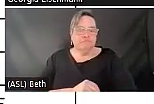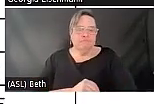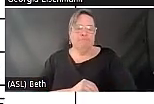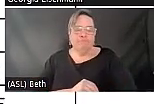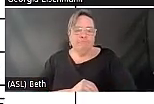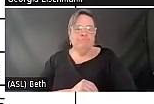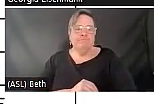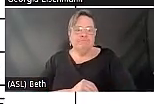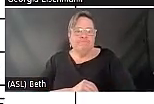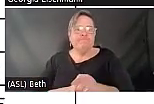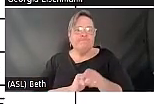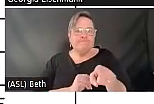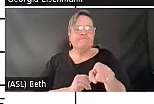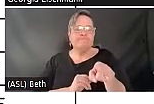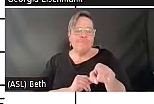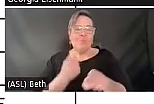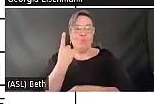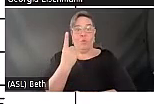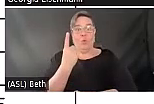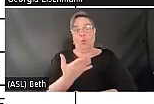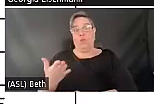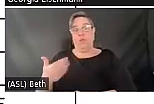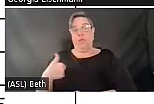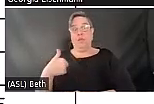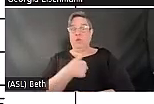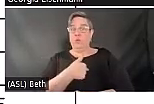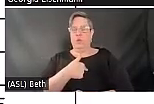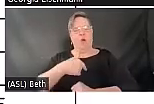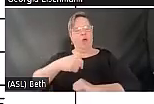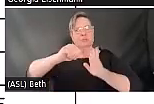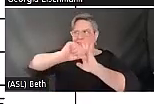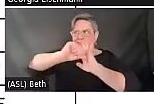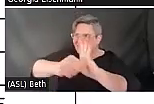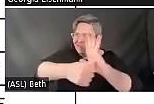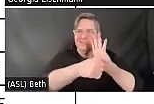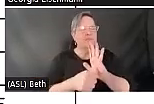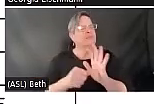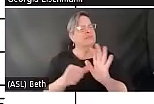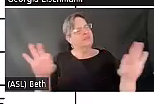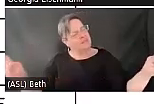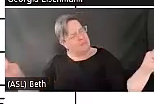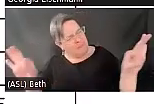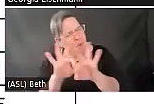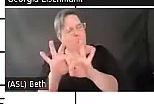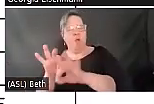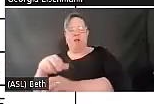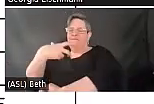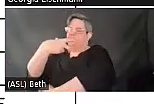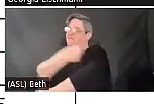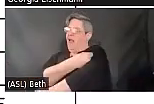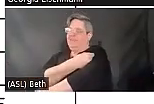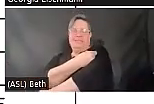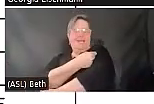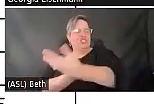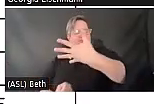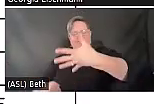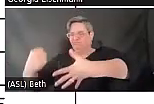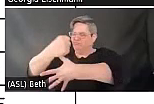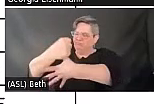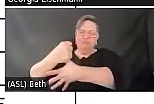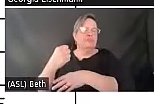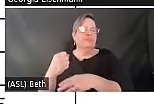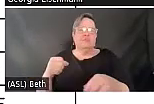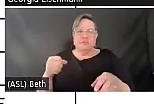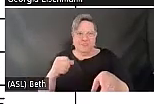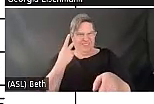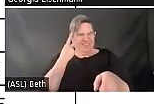And this, one of the things that we want to stress is the importance of vaccinations. And so I want you to know that if you look at the